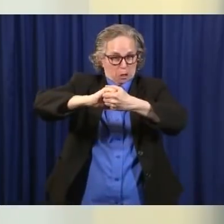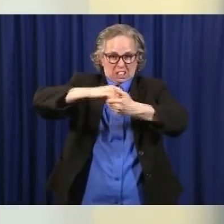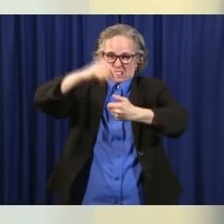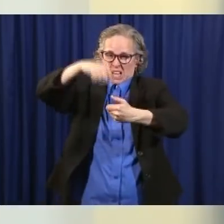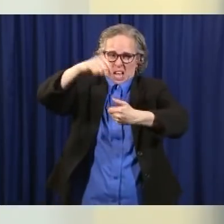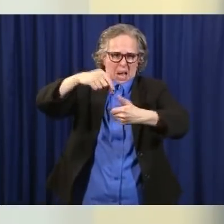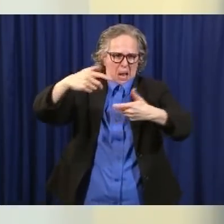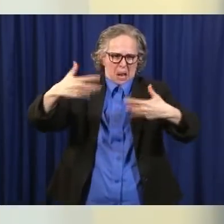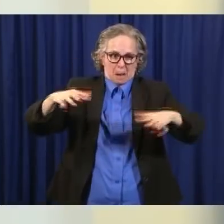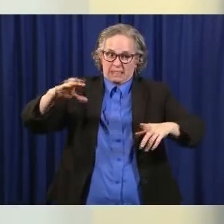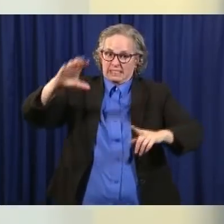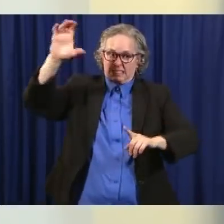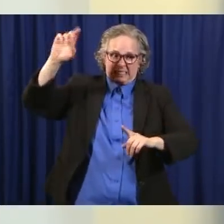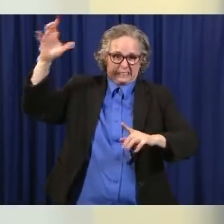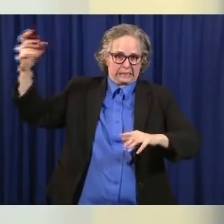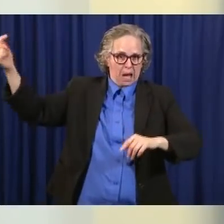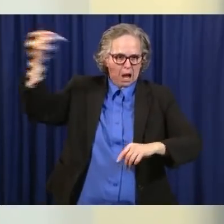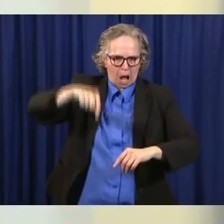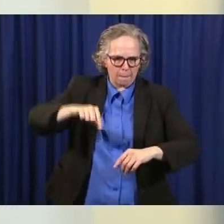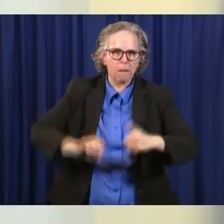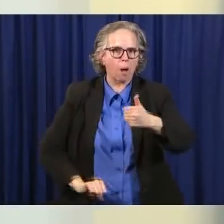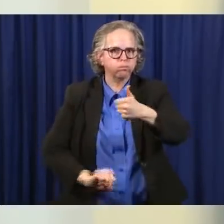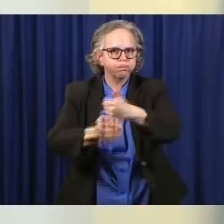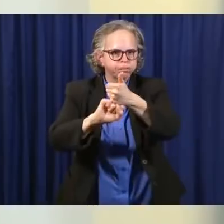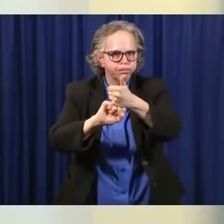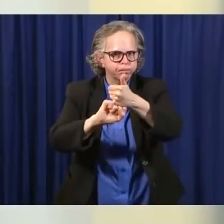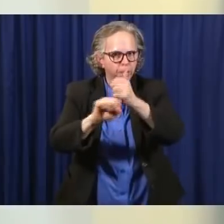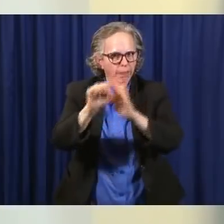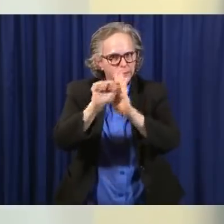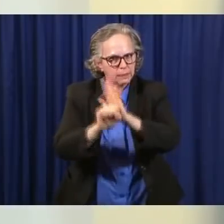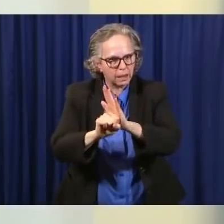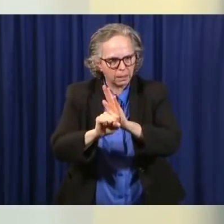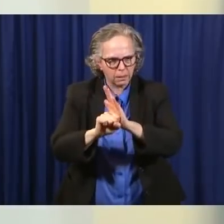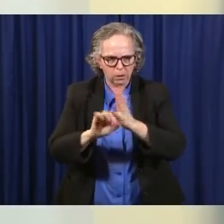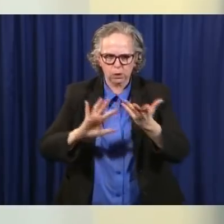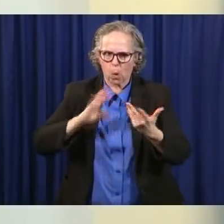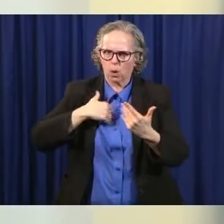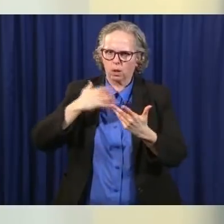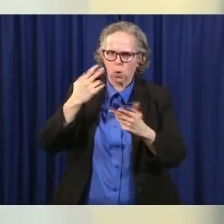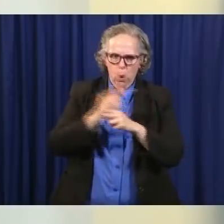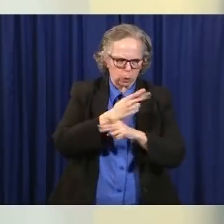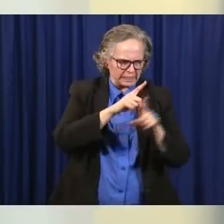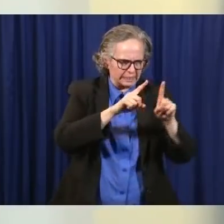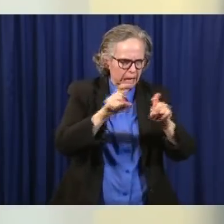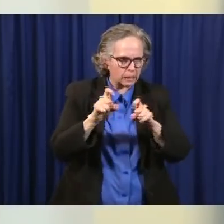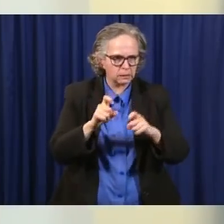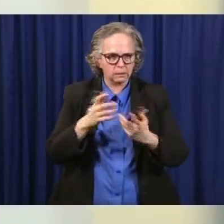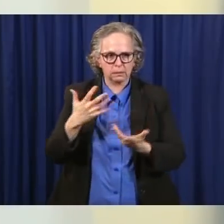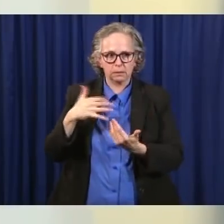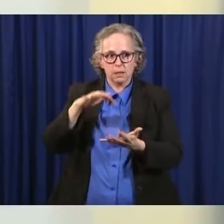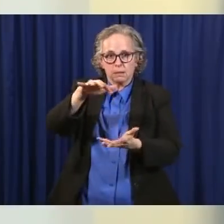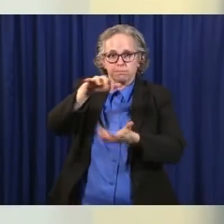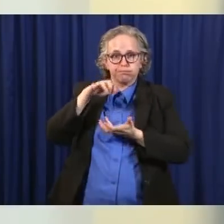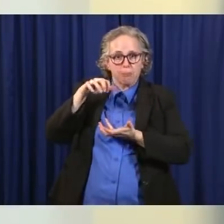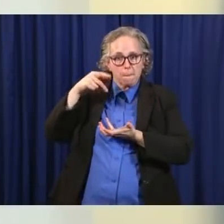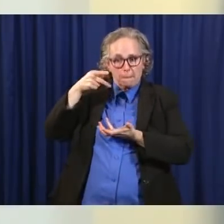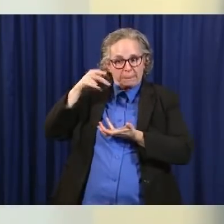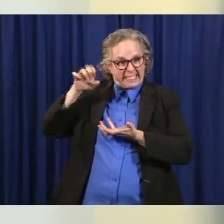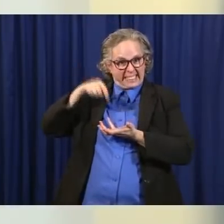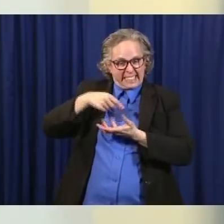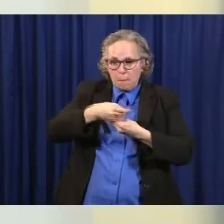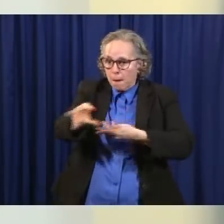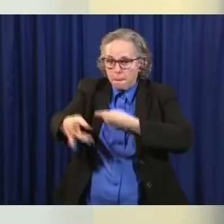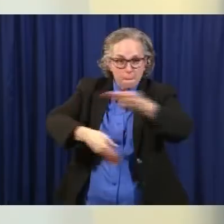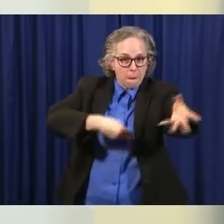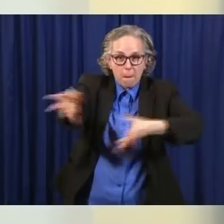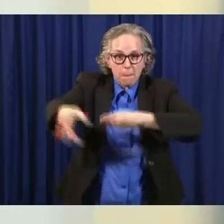each one needs a different response. It's using testing, but we've also worked to get PPE to nursing homes and really help both